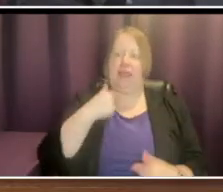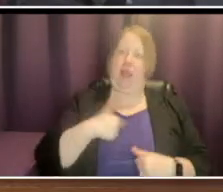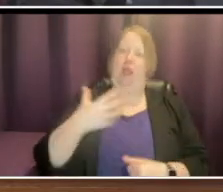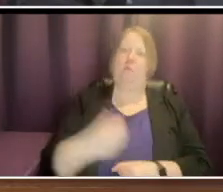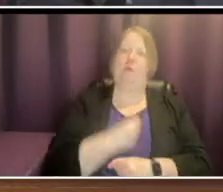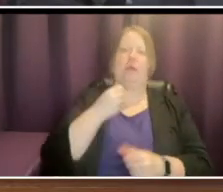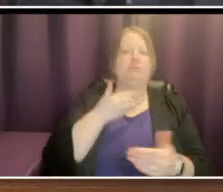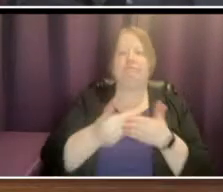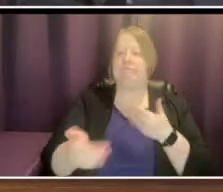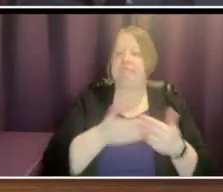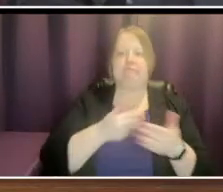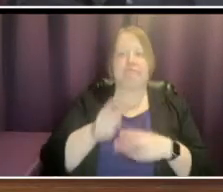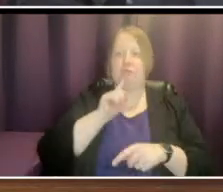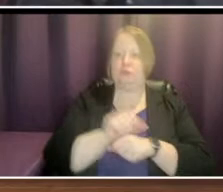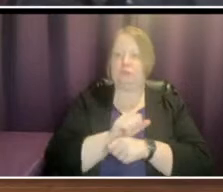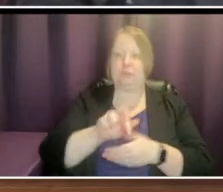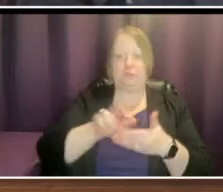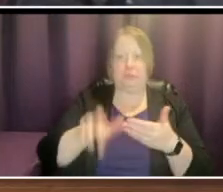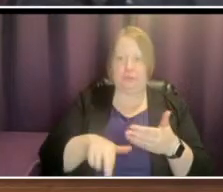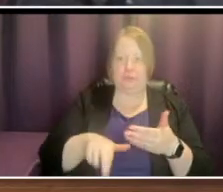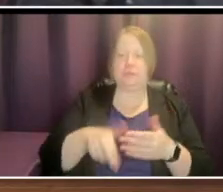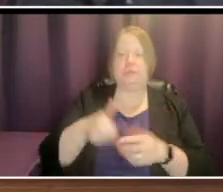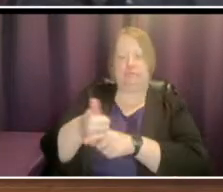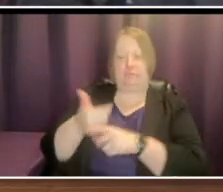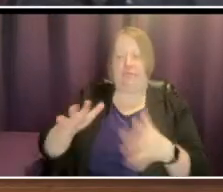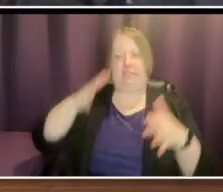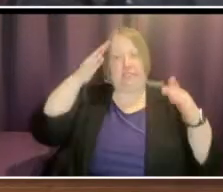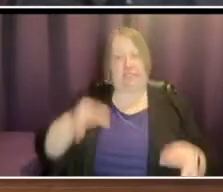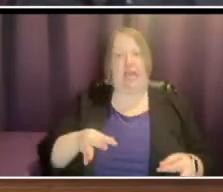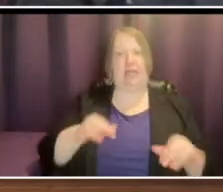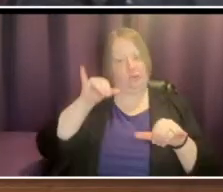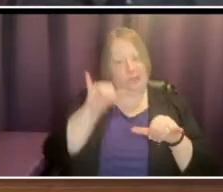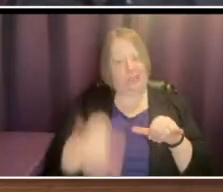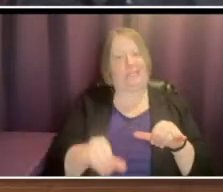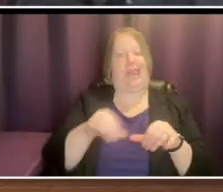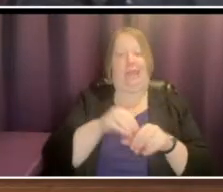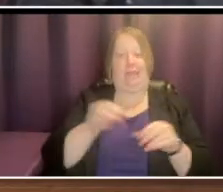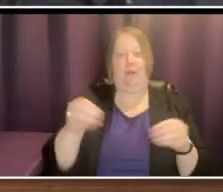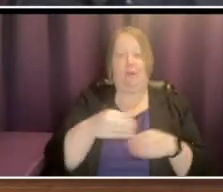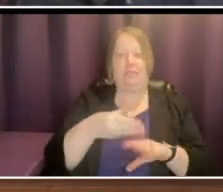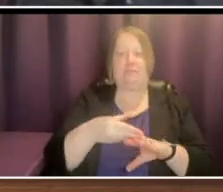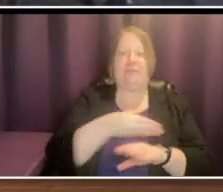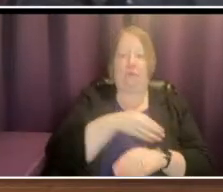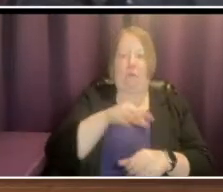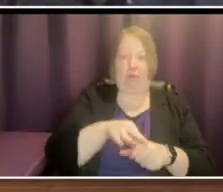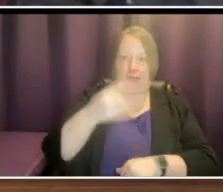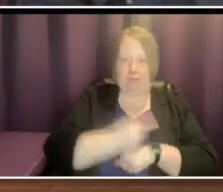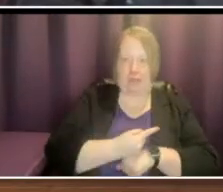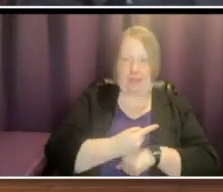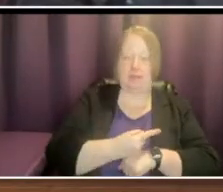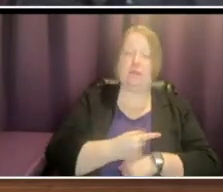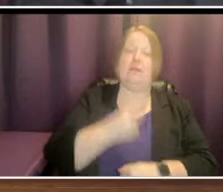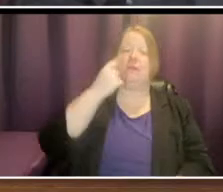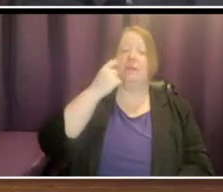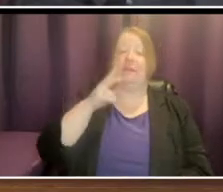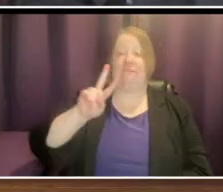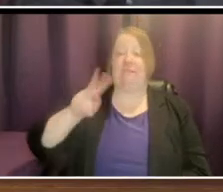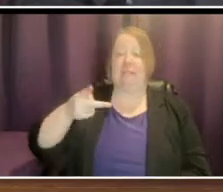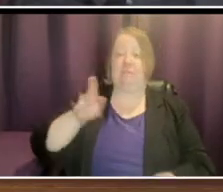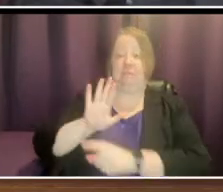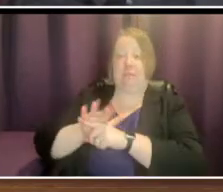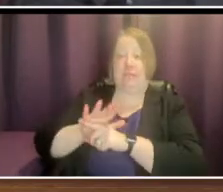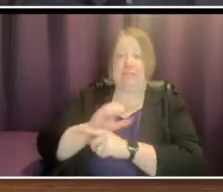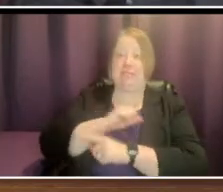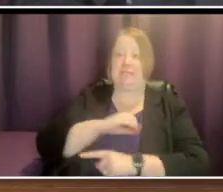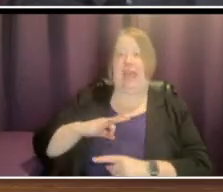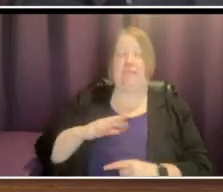was. He made a plan to stay in office before Election Day. Now, the vice president's staff was concerned with what